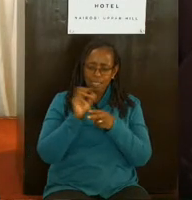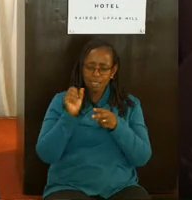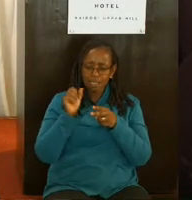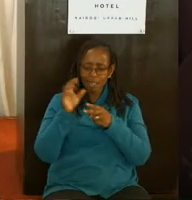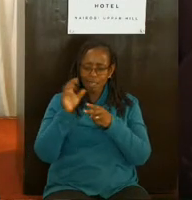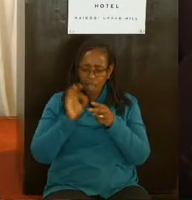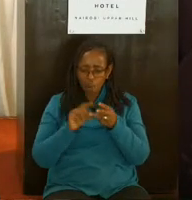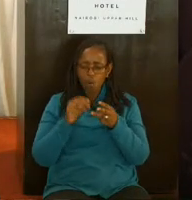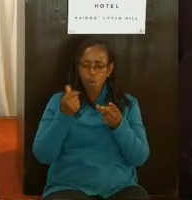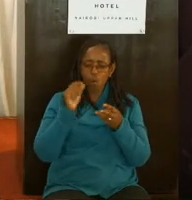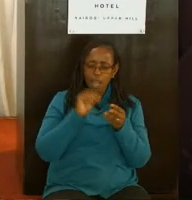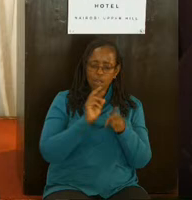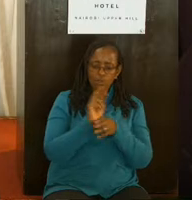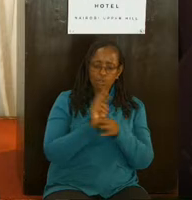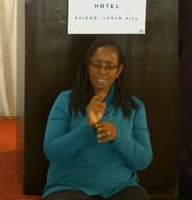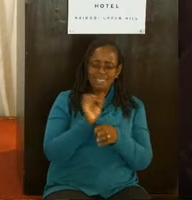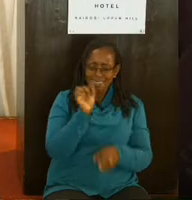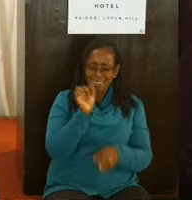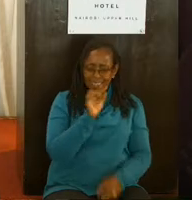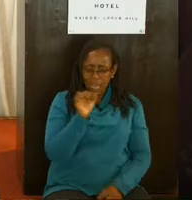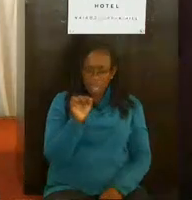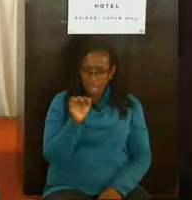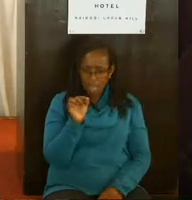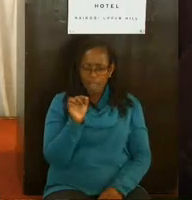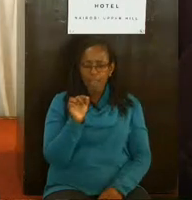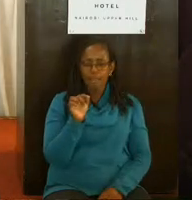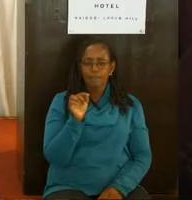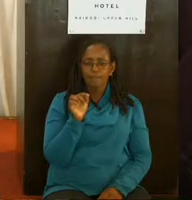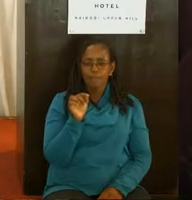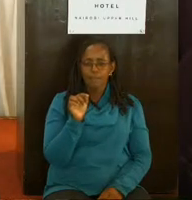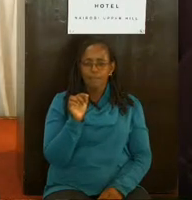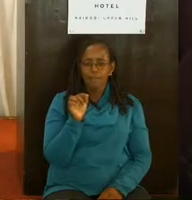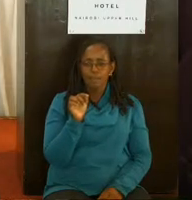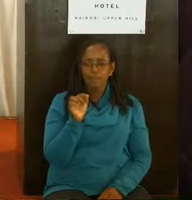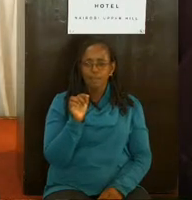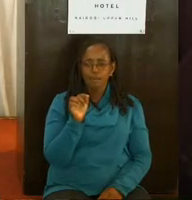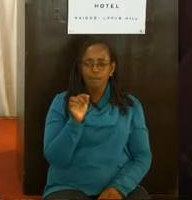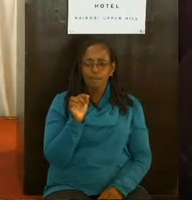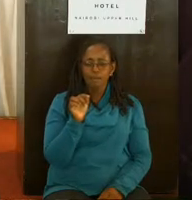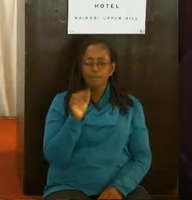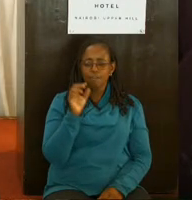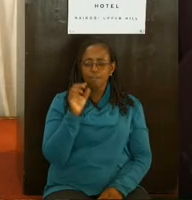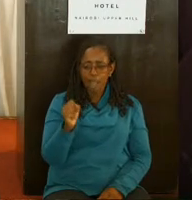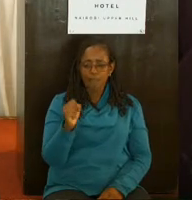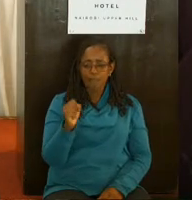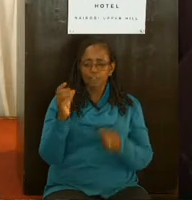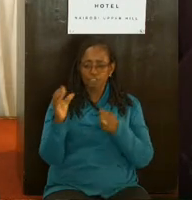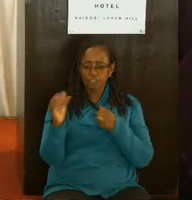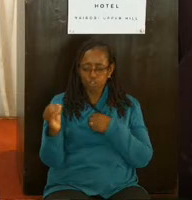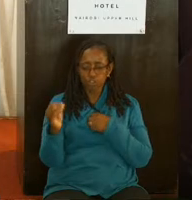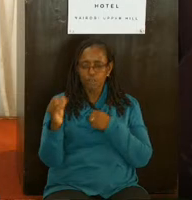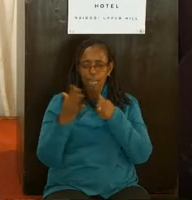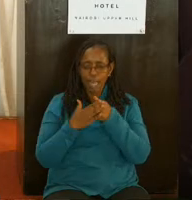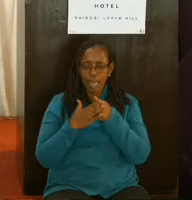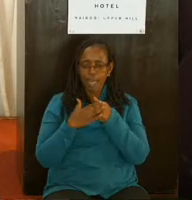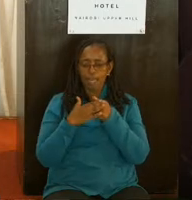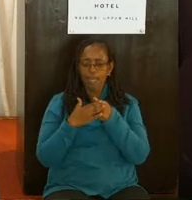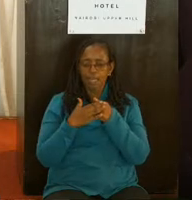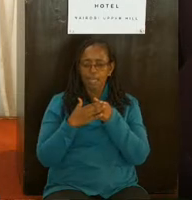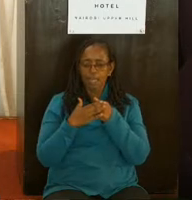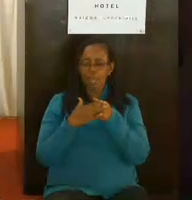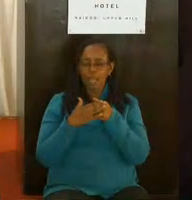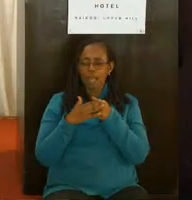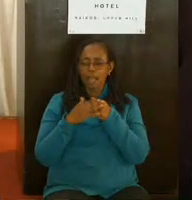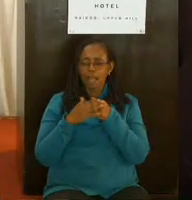star you can you can I'm looking at you Star 5 0 9 Ash